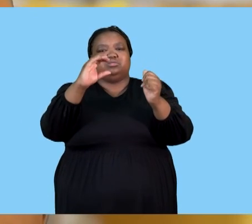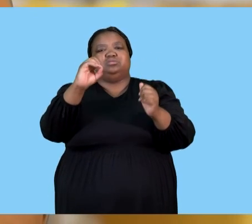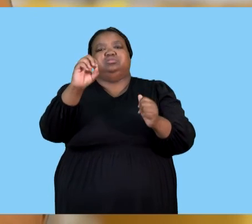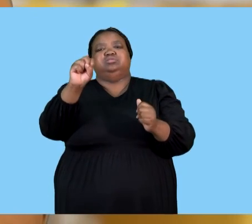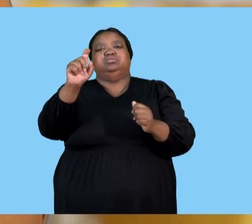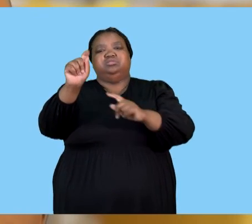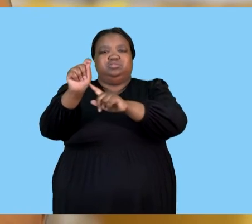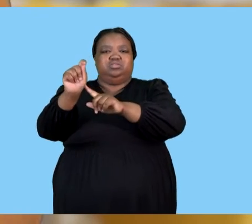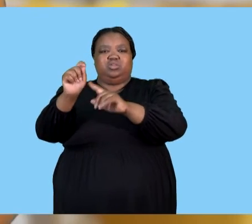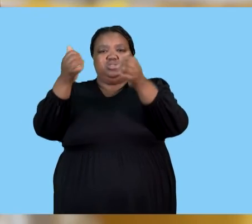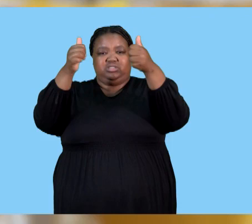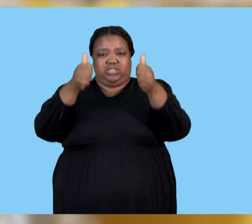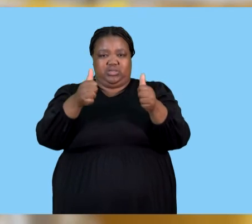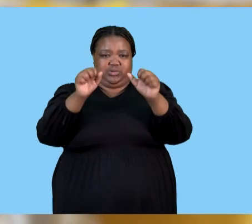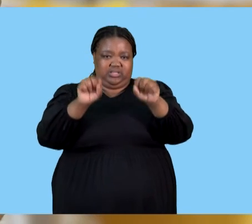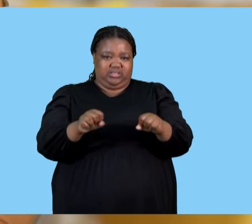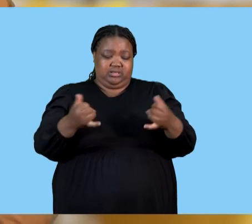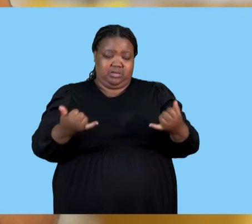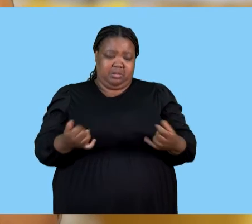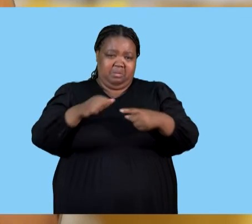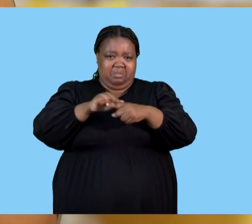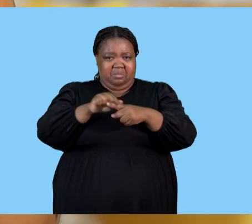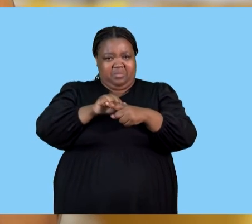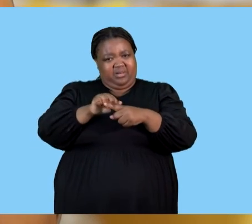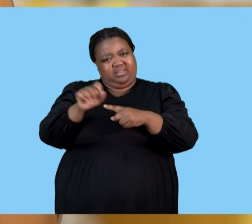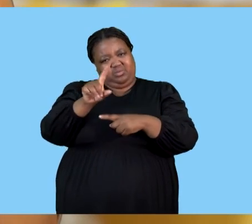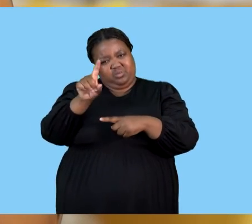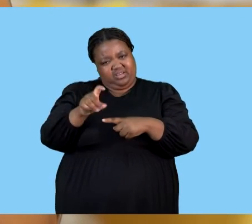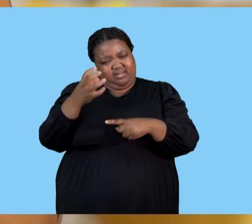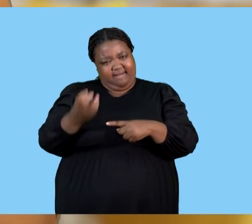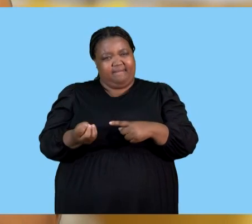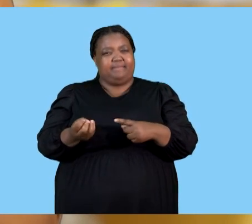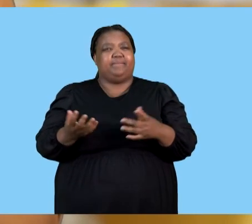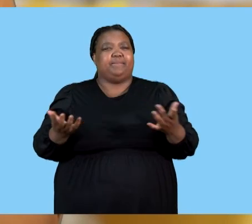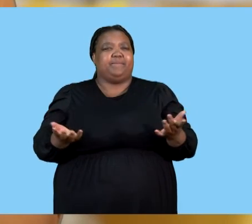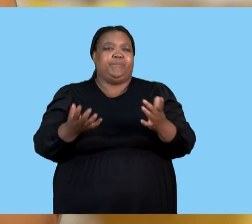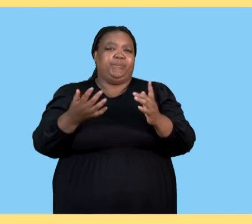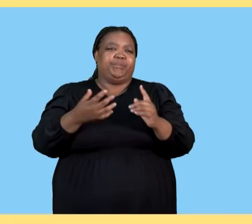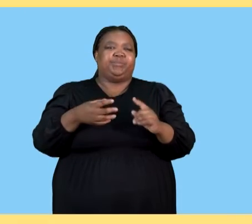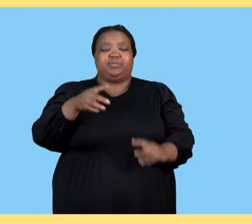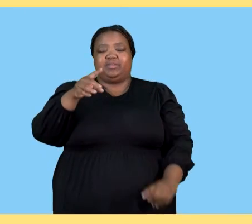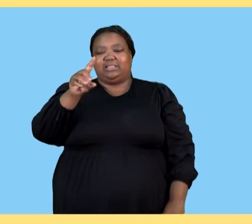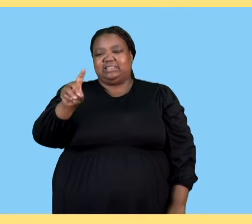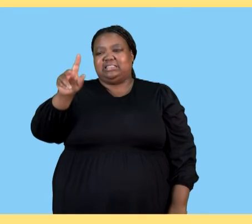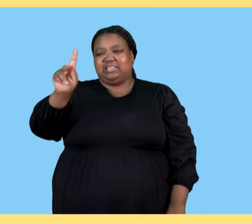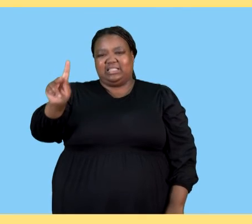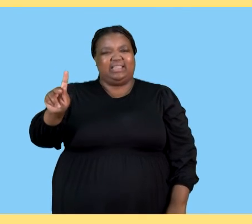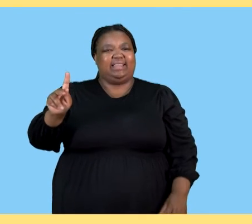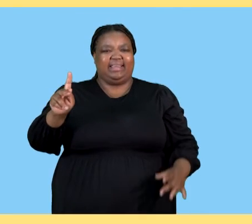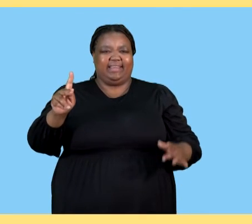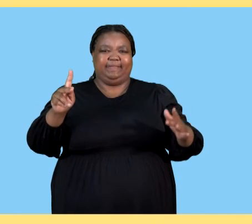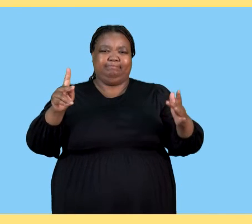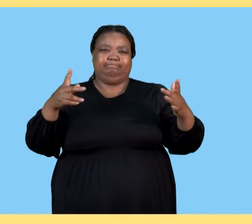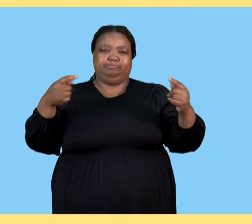accounting. Cost accounting. I have a practice question with me here and it reads, DK